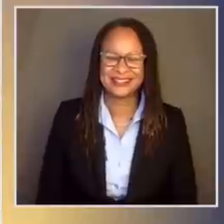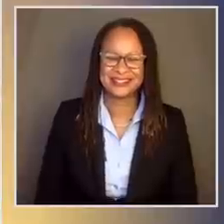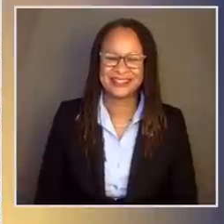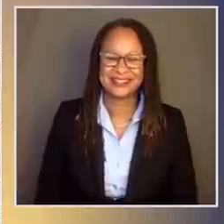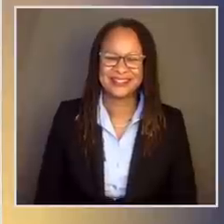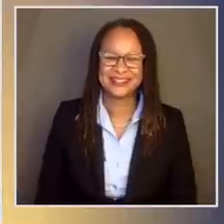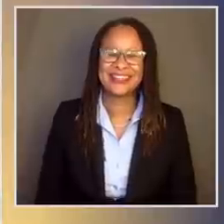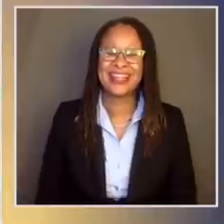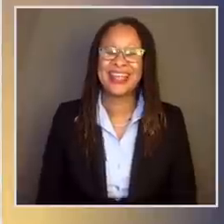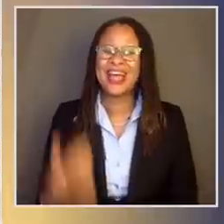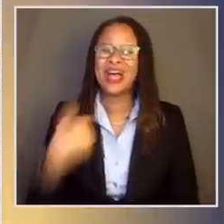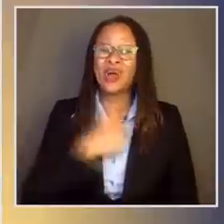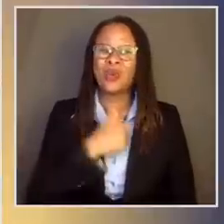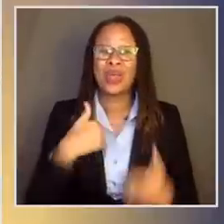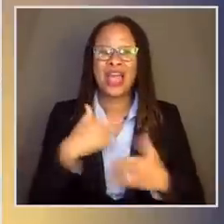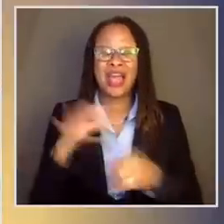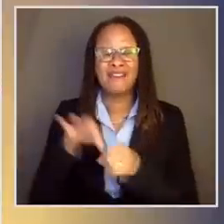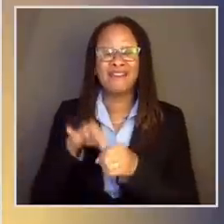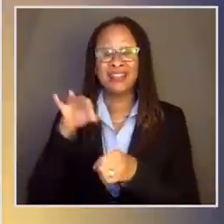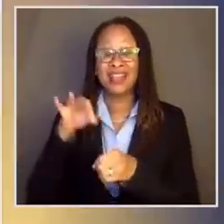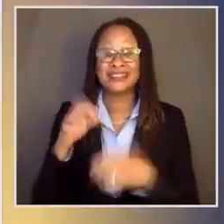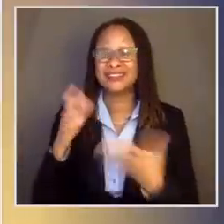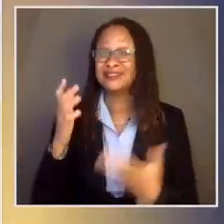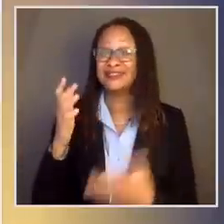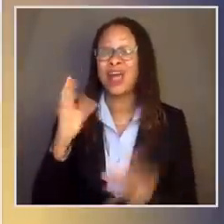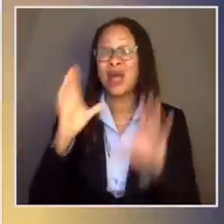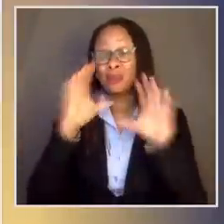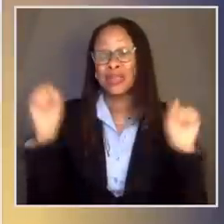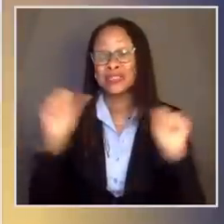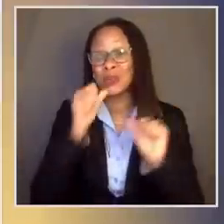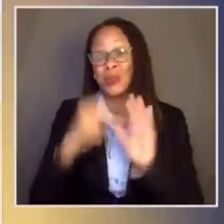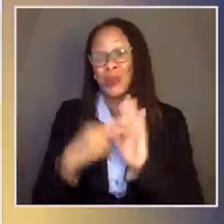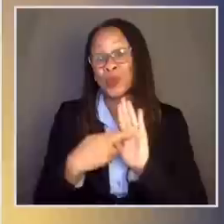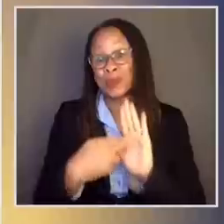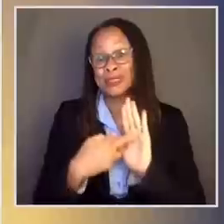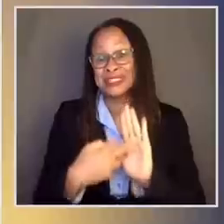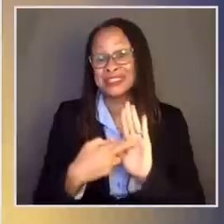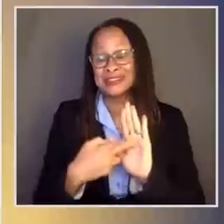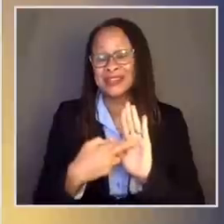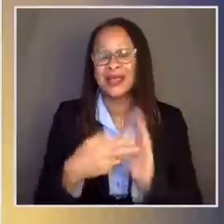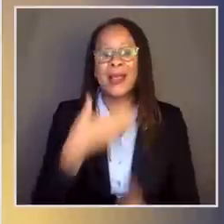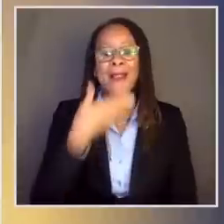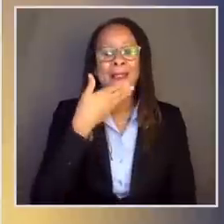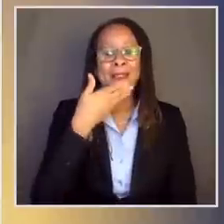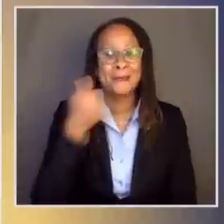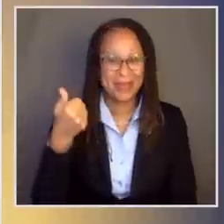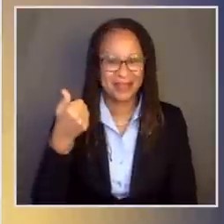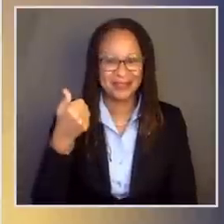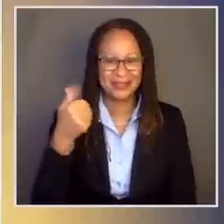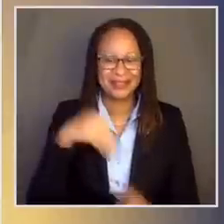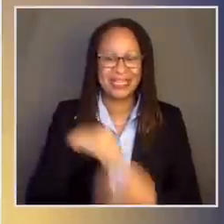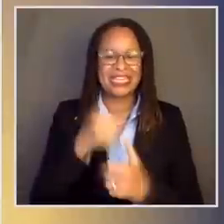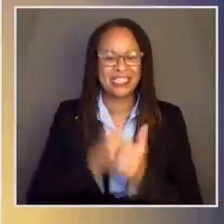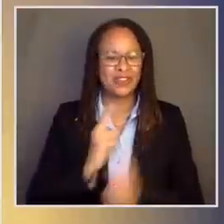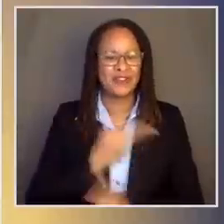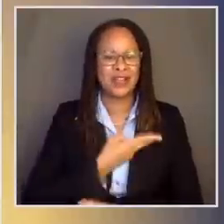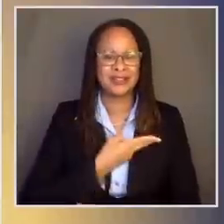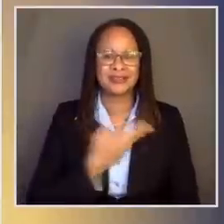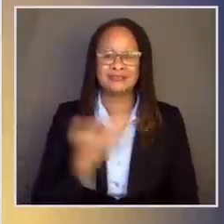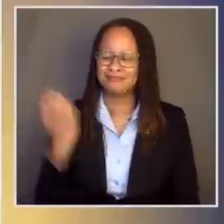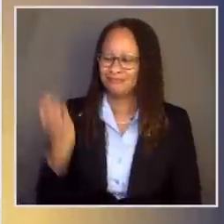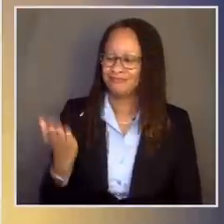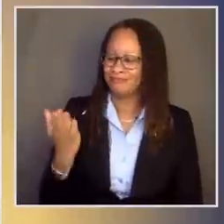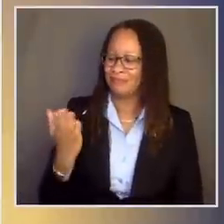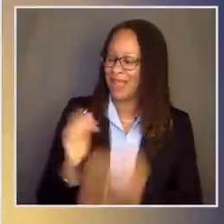We have elected a president who represents the best in us, a leader the world